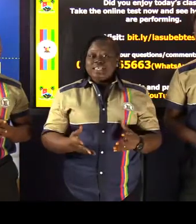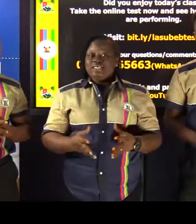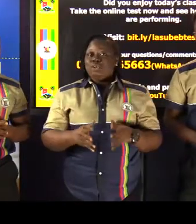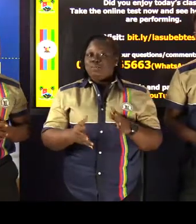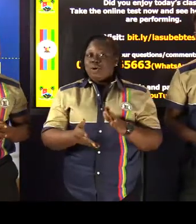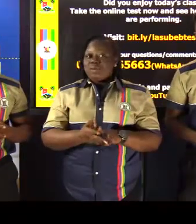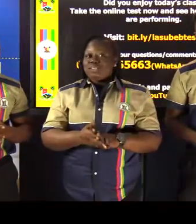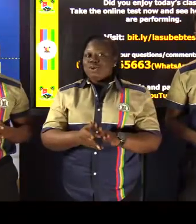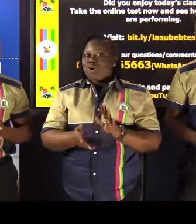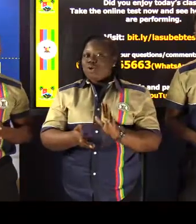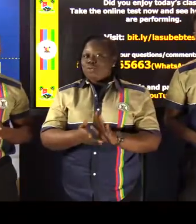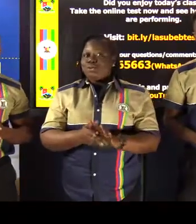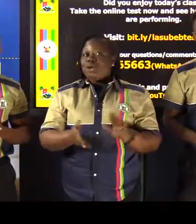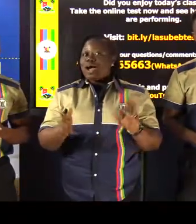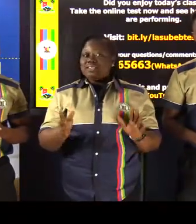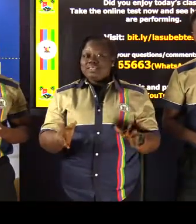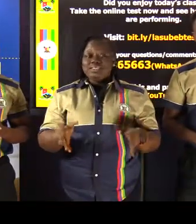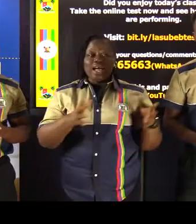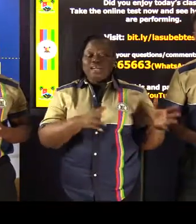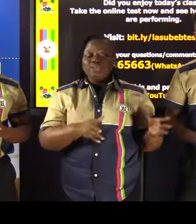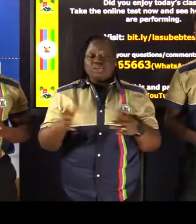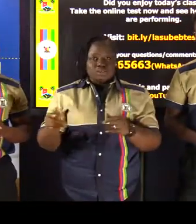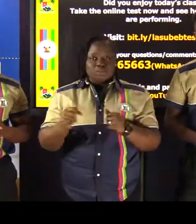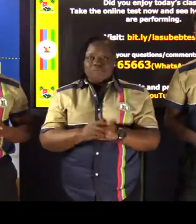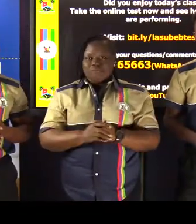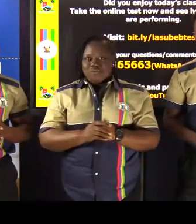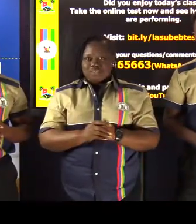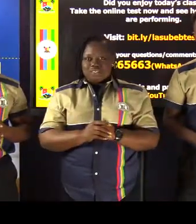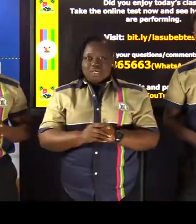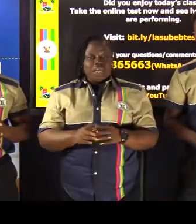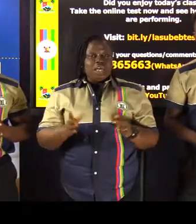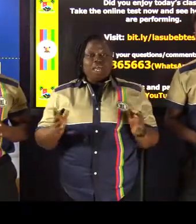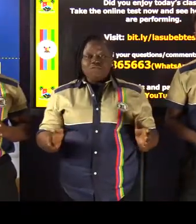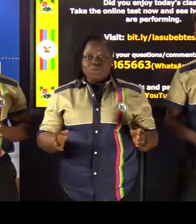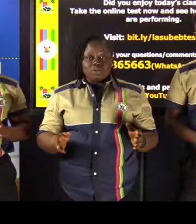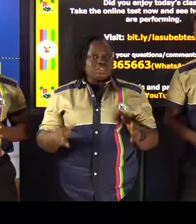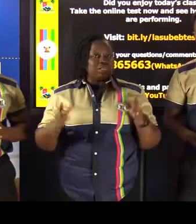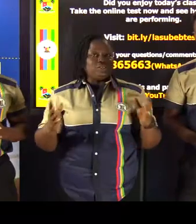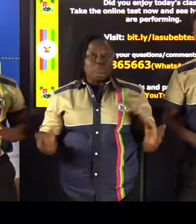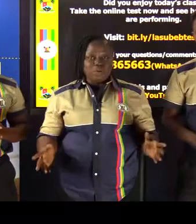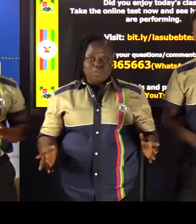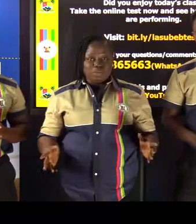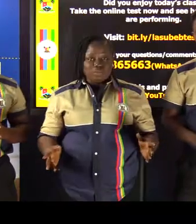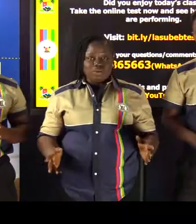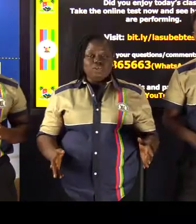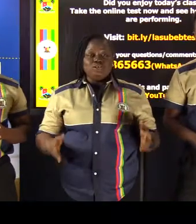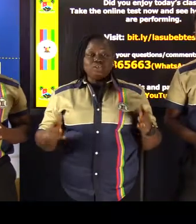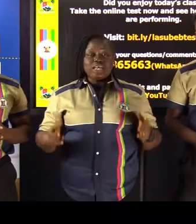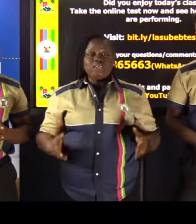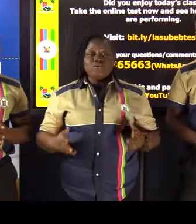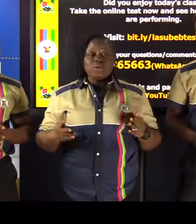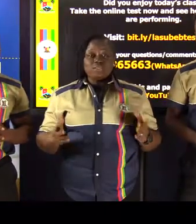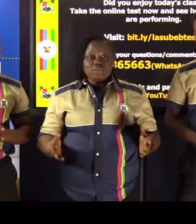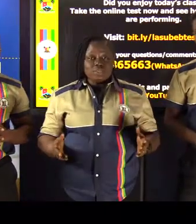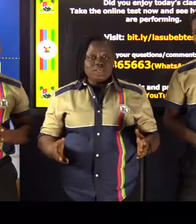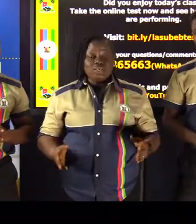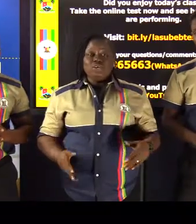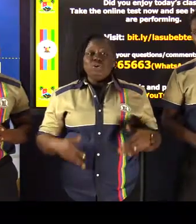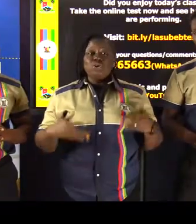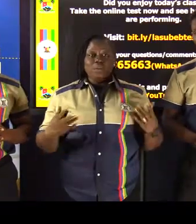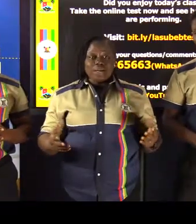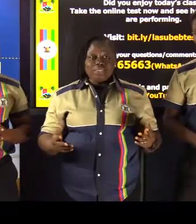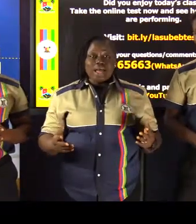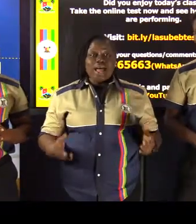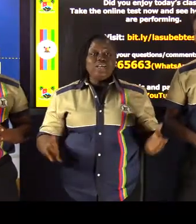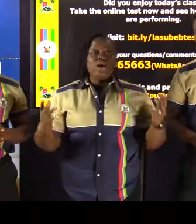your daddies, your mommies, your uncles, or your aunties' Android or smartphones. If not, there's no problem. Just send your questions,